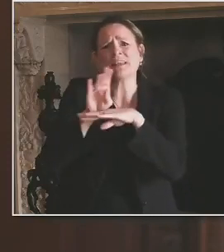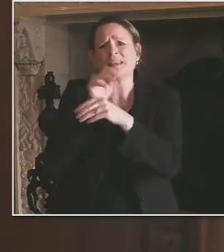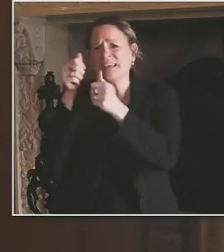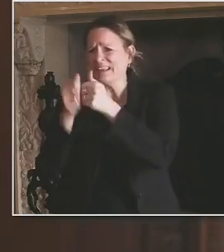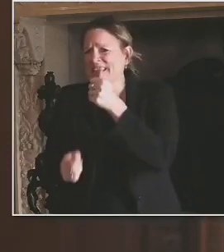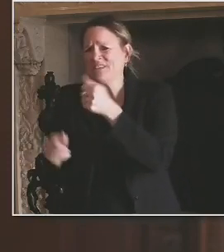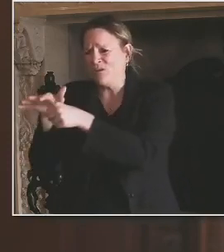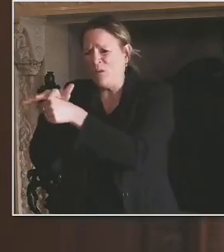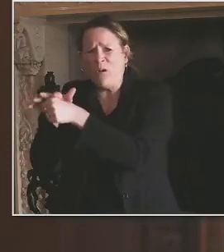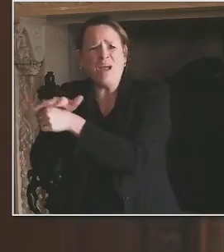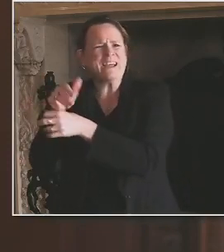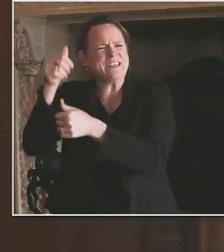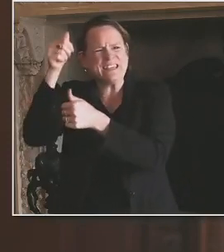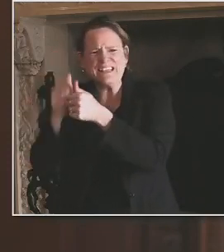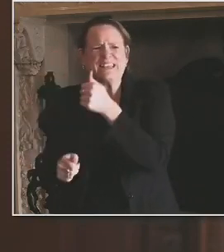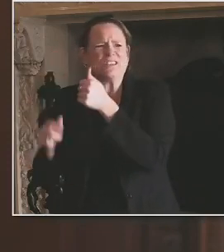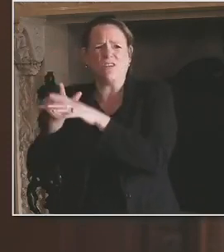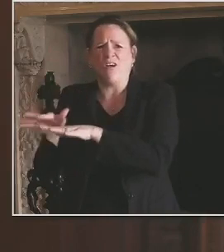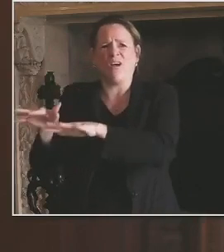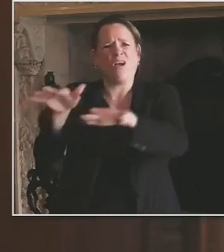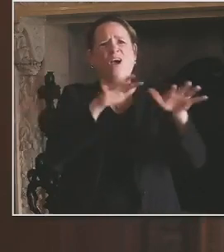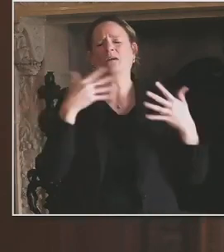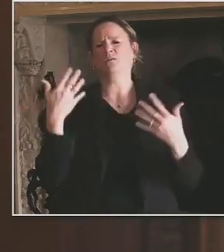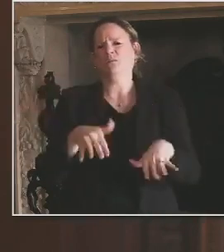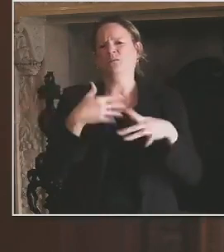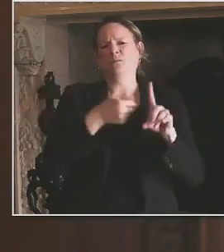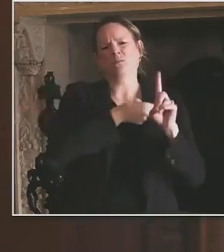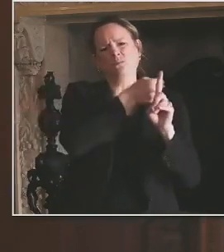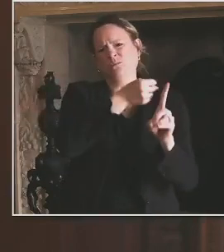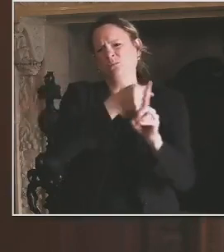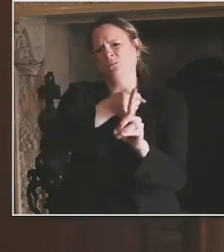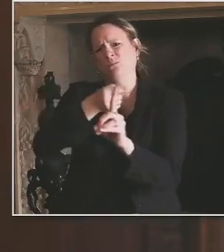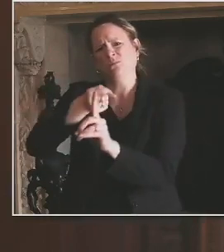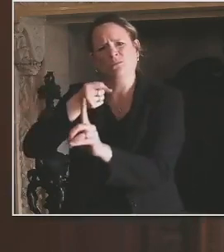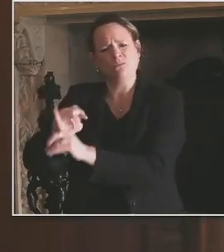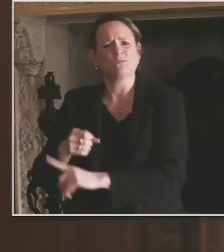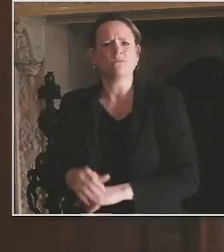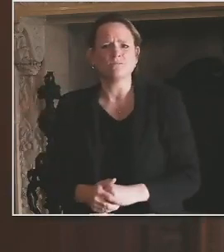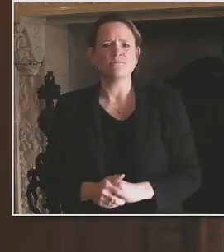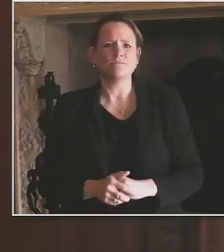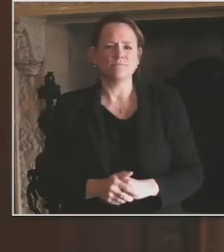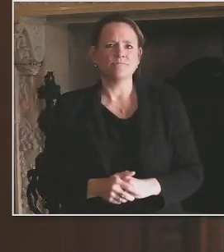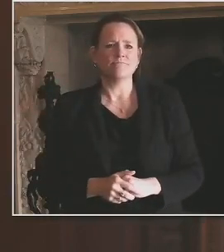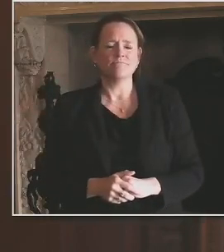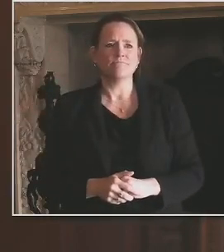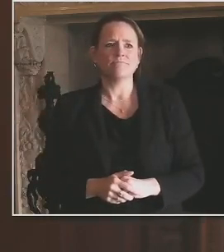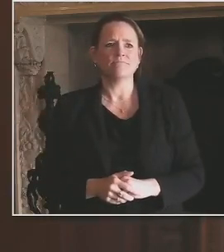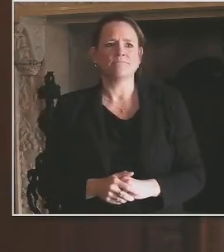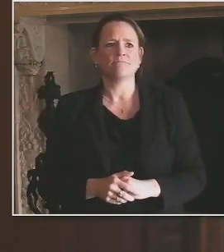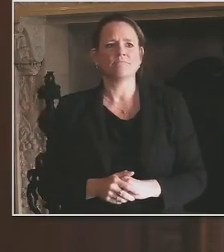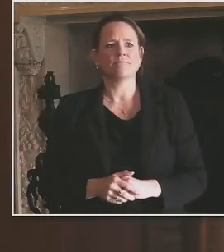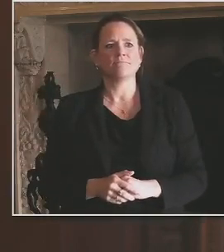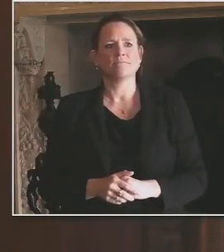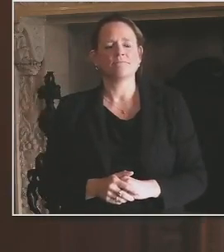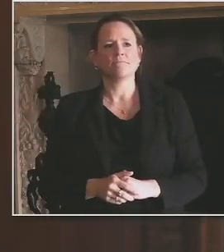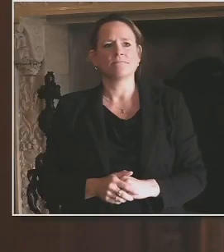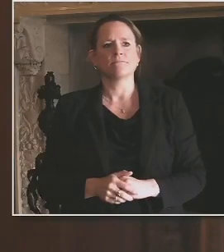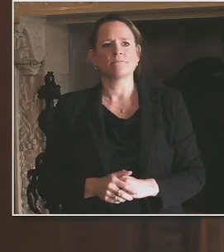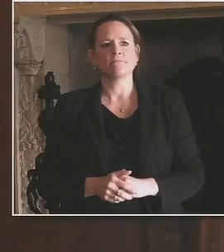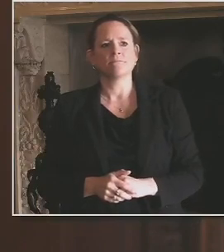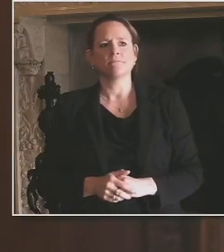from local and state and federal leaders. One way we're doing this is with our Roots to Recovery program,